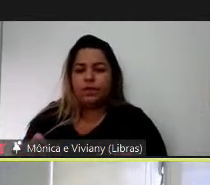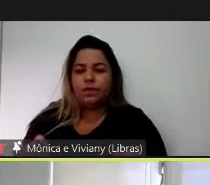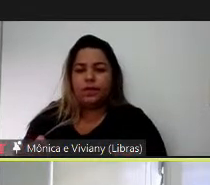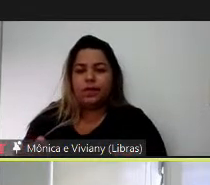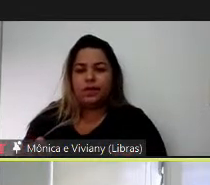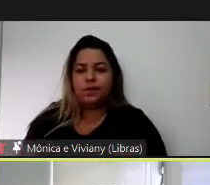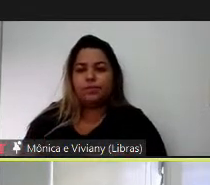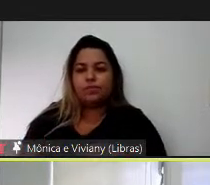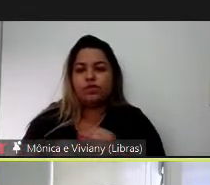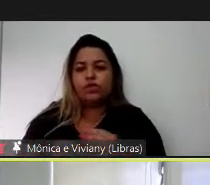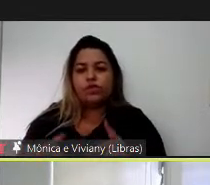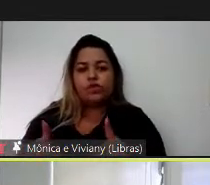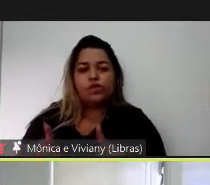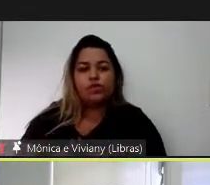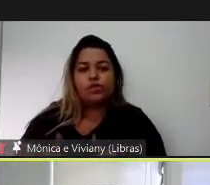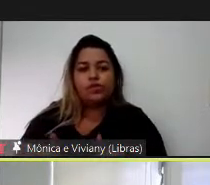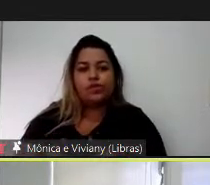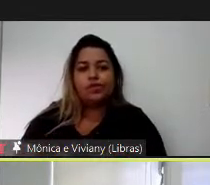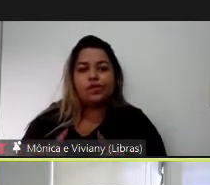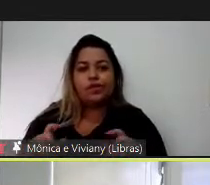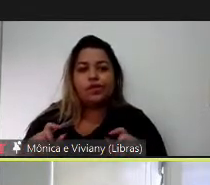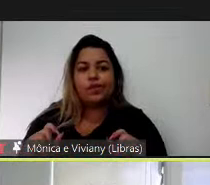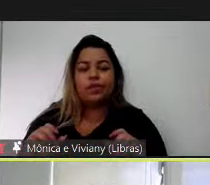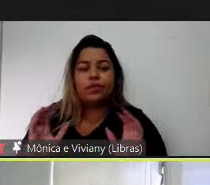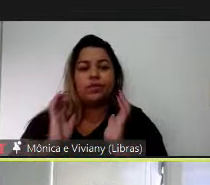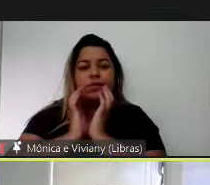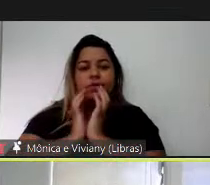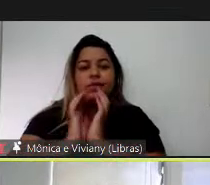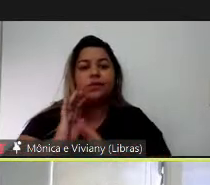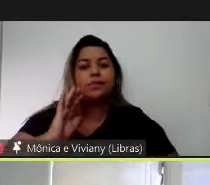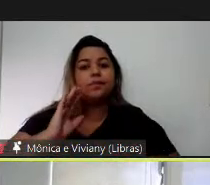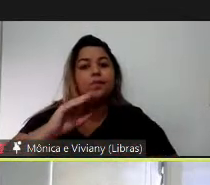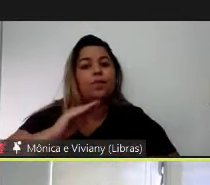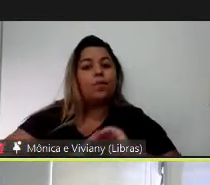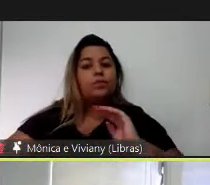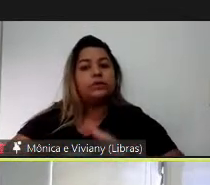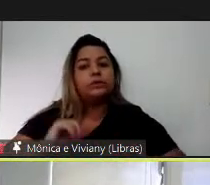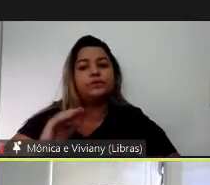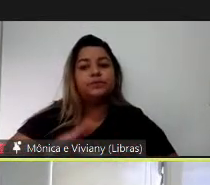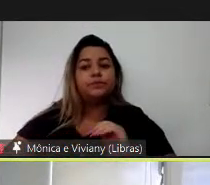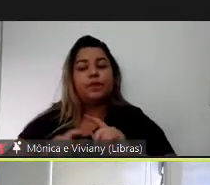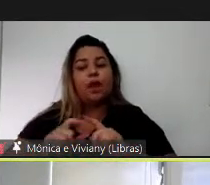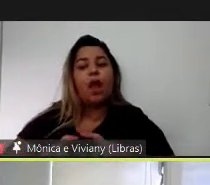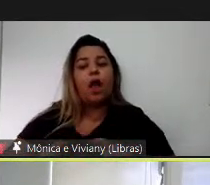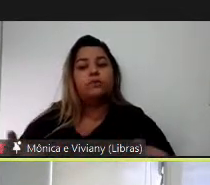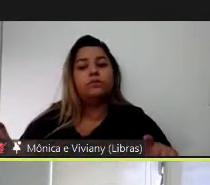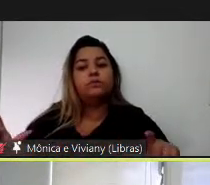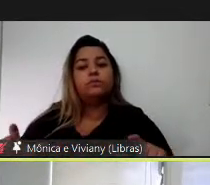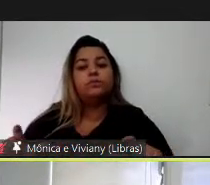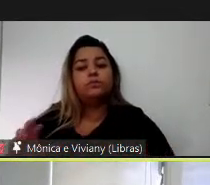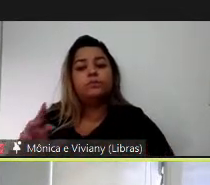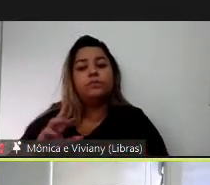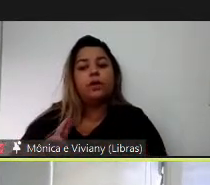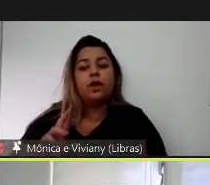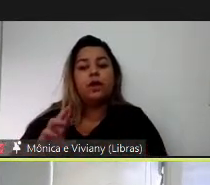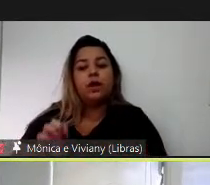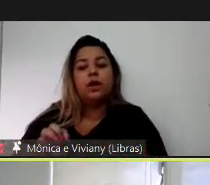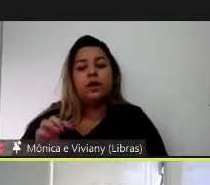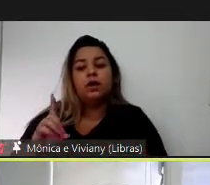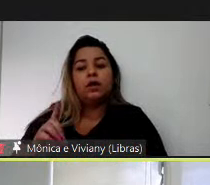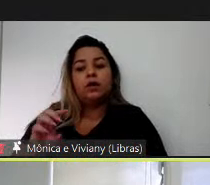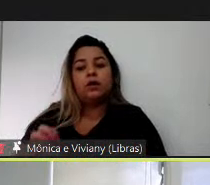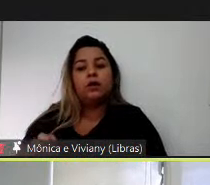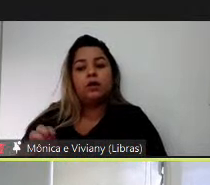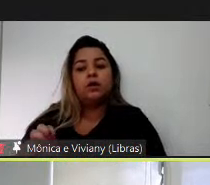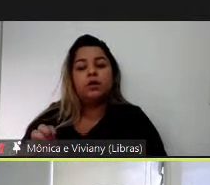are proposing our making propositions, and we has and have this amplified multi-professional team. So this